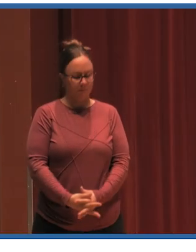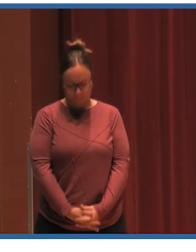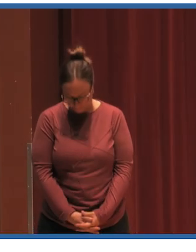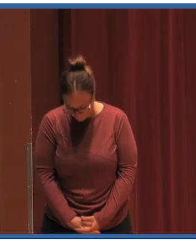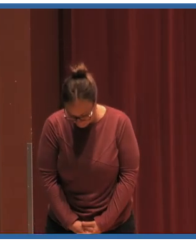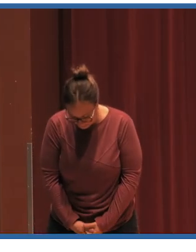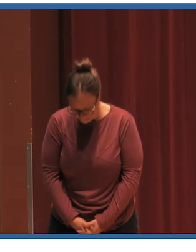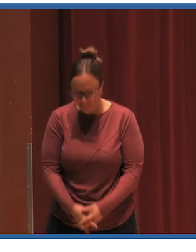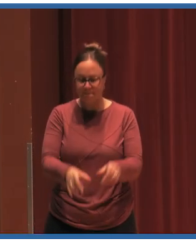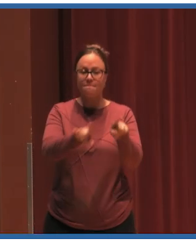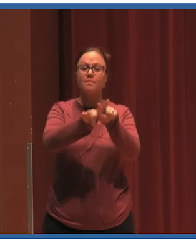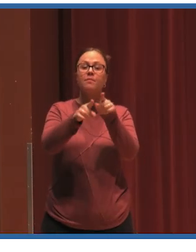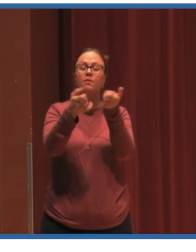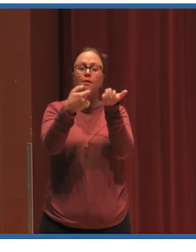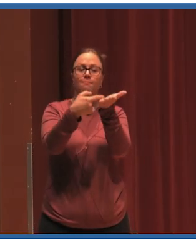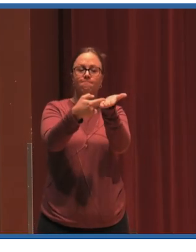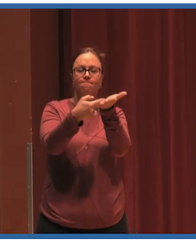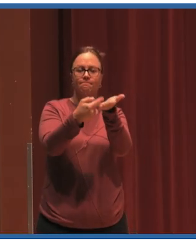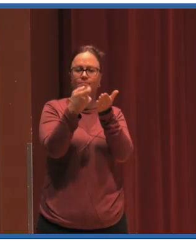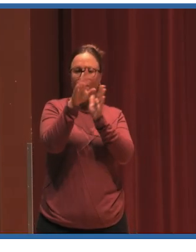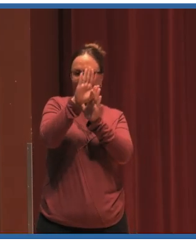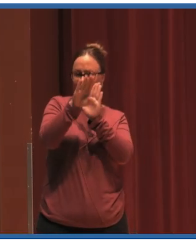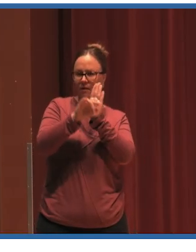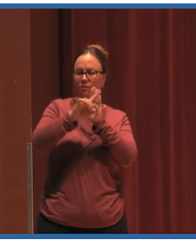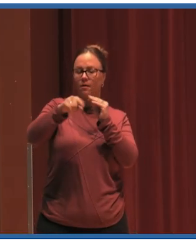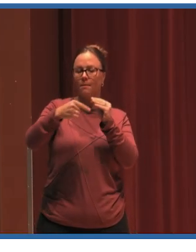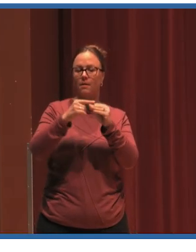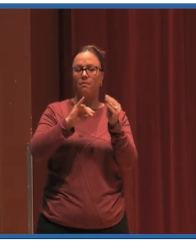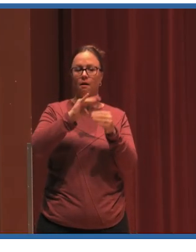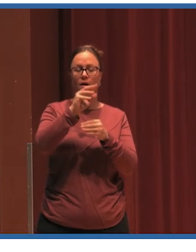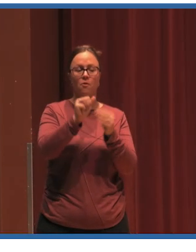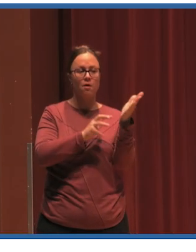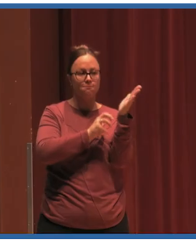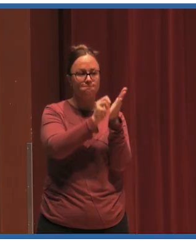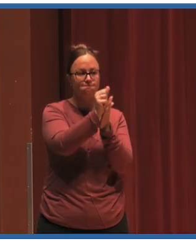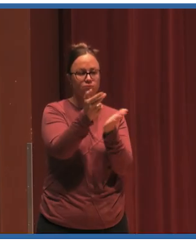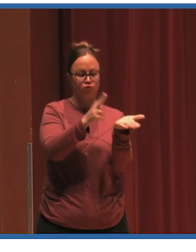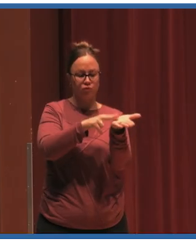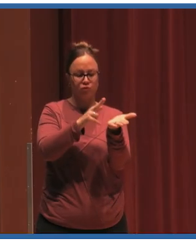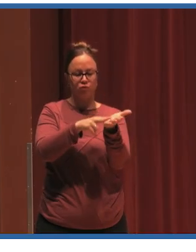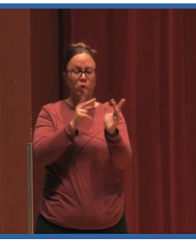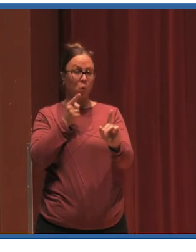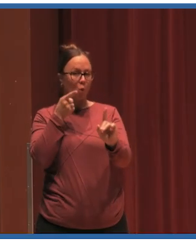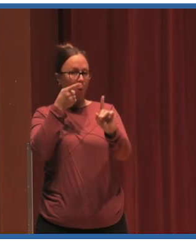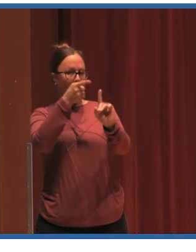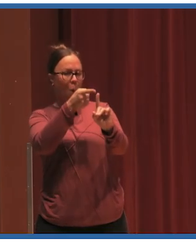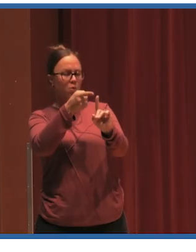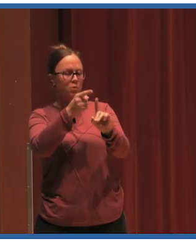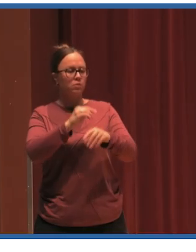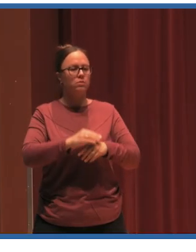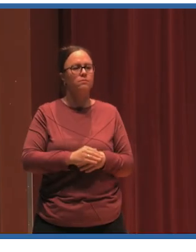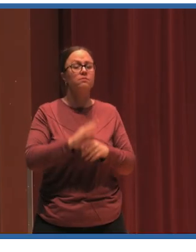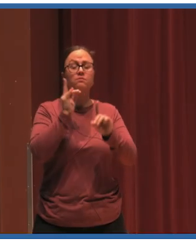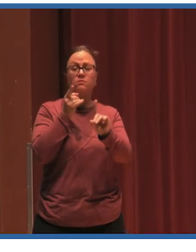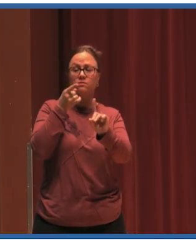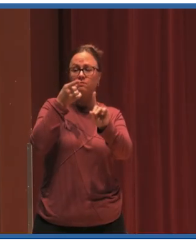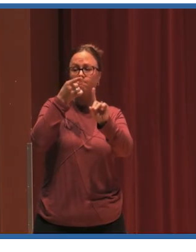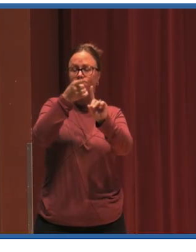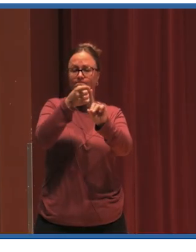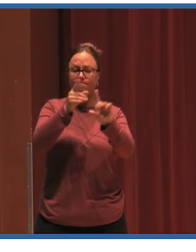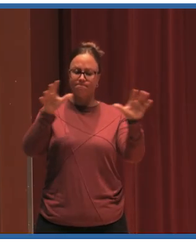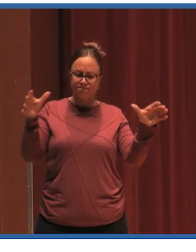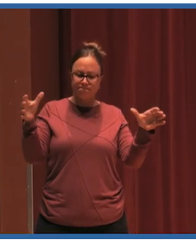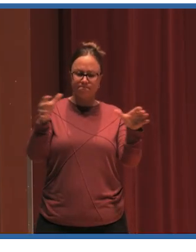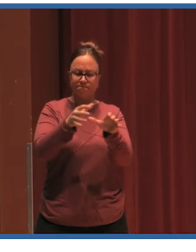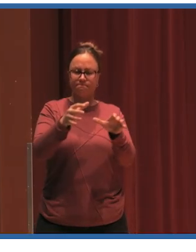Also want to talk about a little background about the Iowa Cancer Registry, our goals and our scope. Our goals are to assemble and report